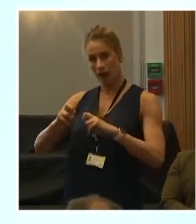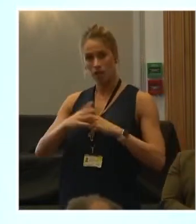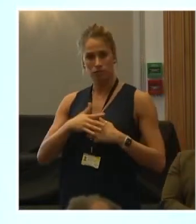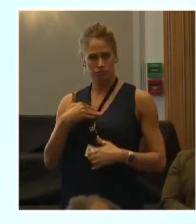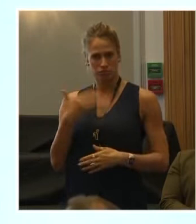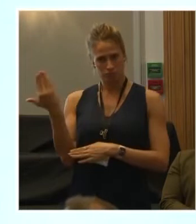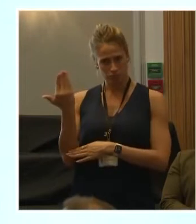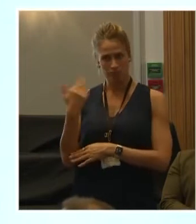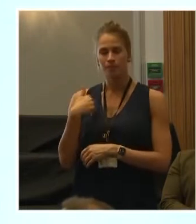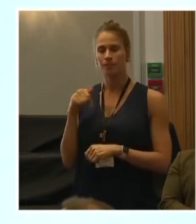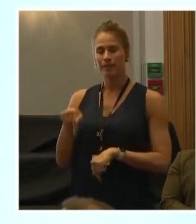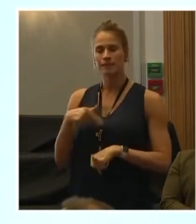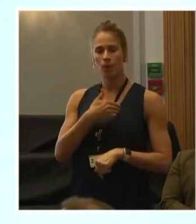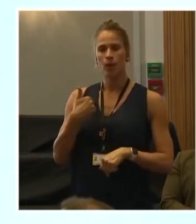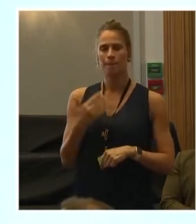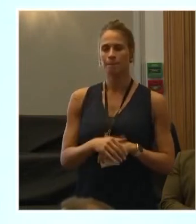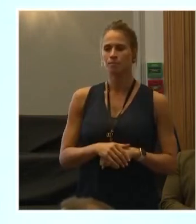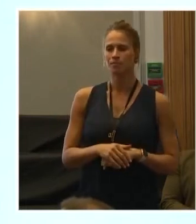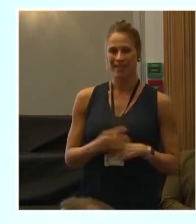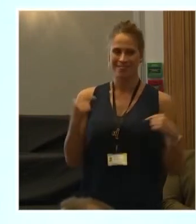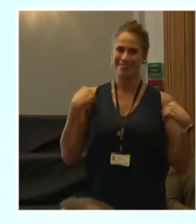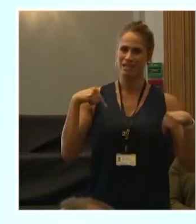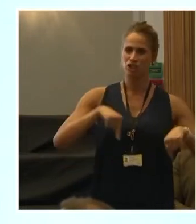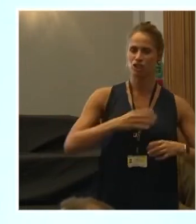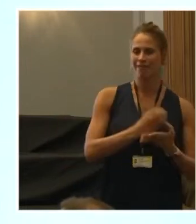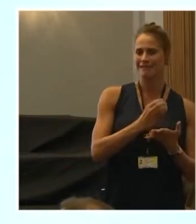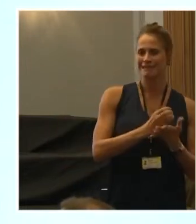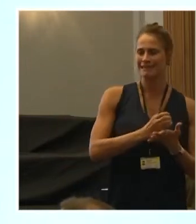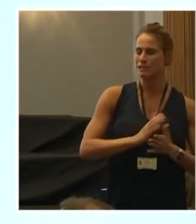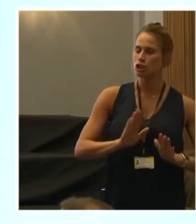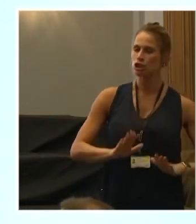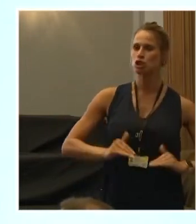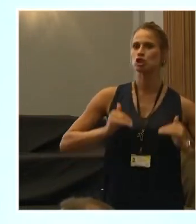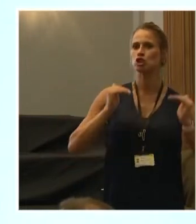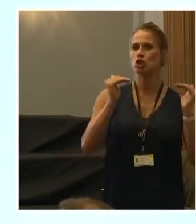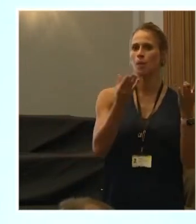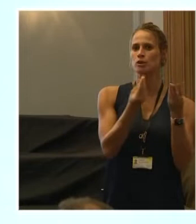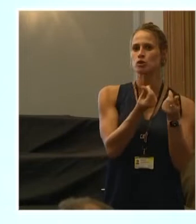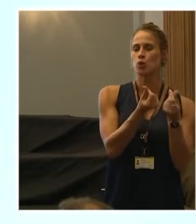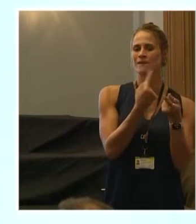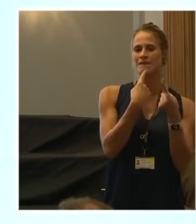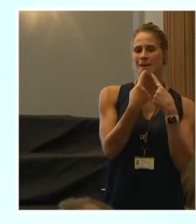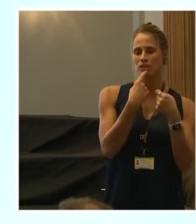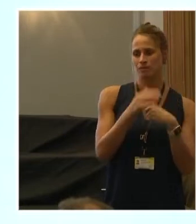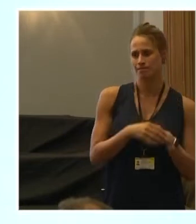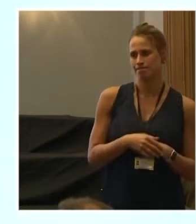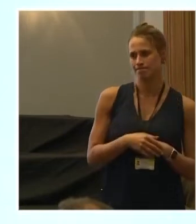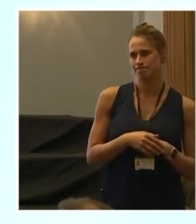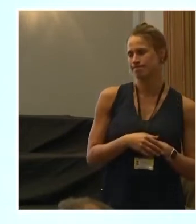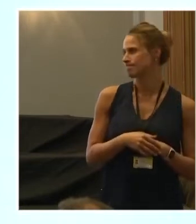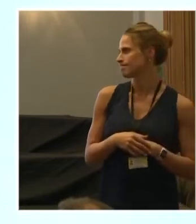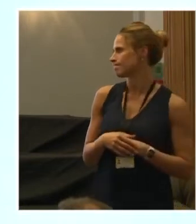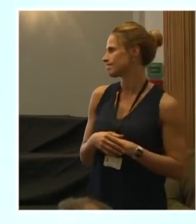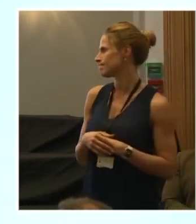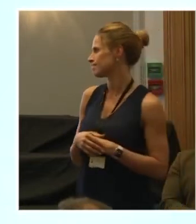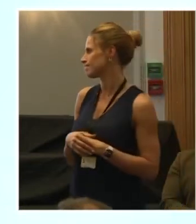of research information, and as in 2019, awareness of research is much higher amongst those who have engaged with Retina